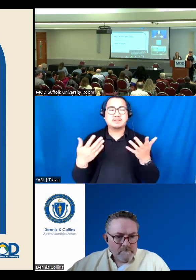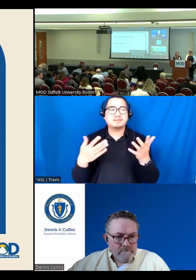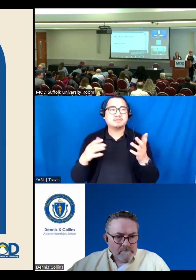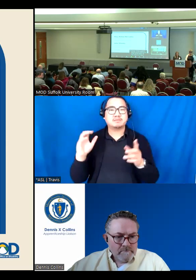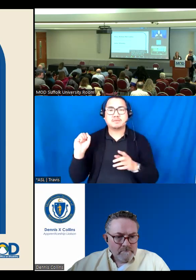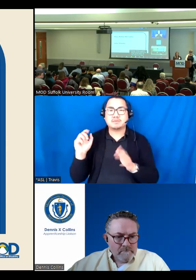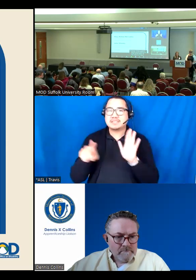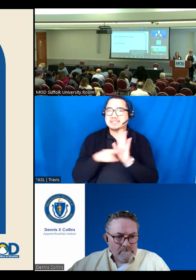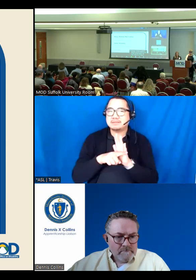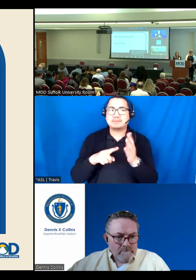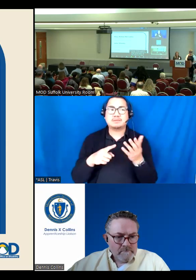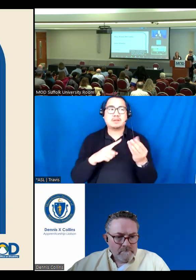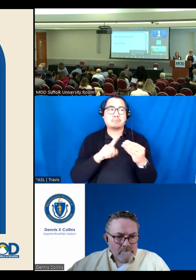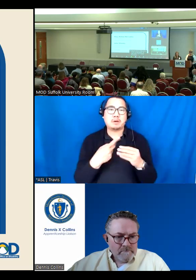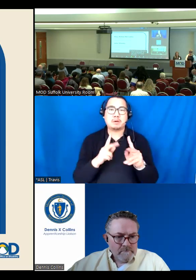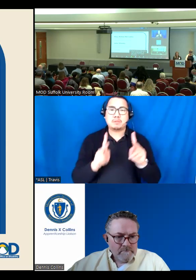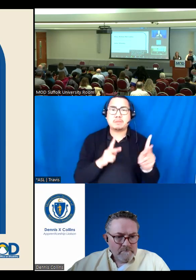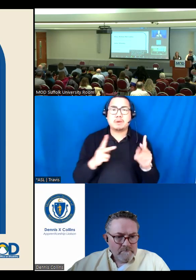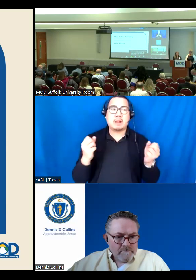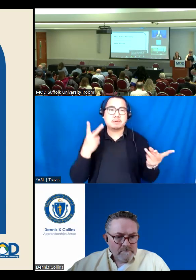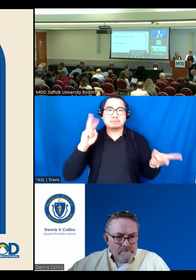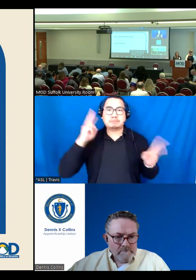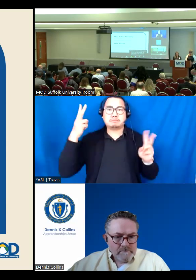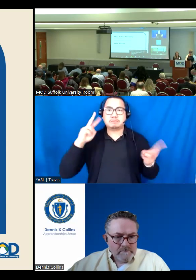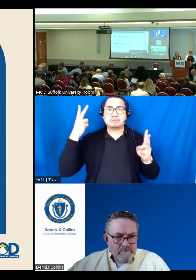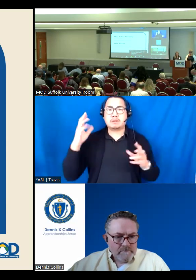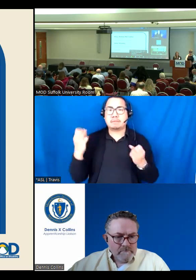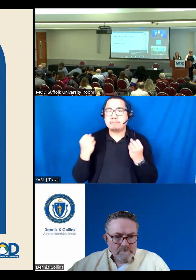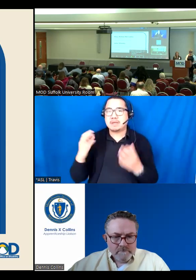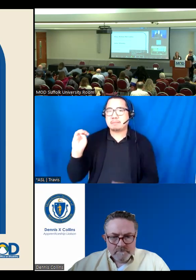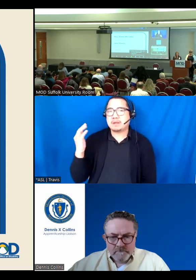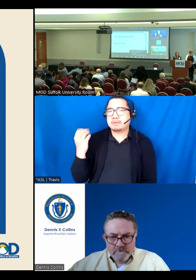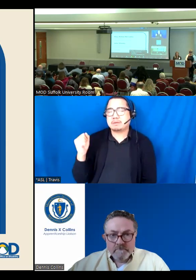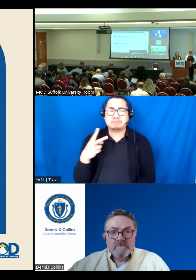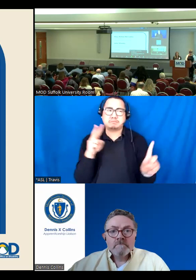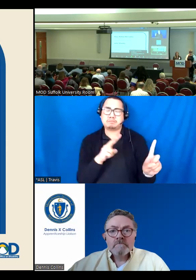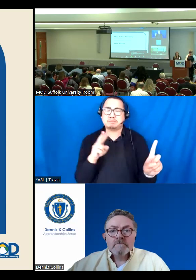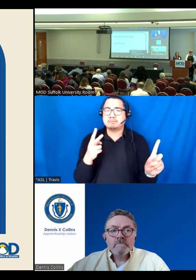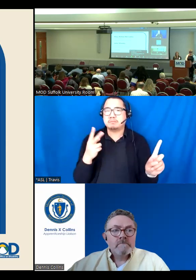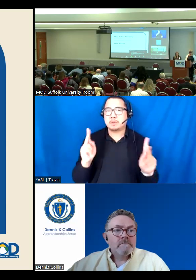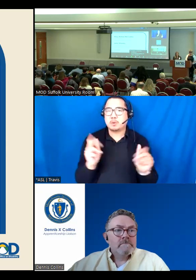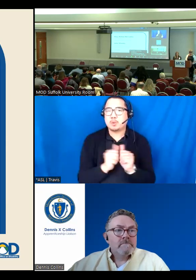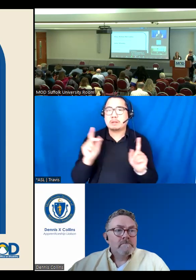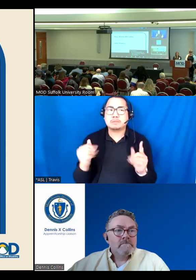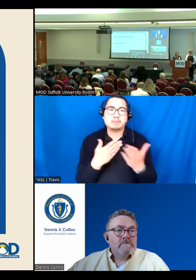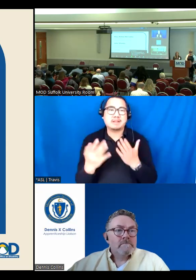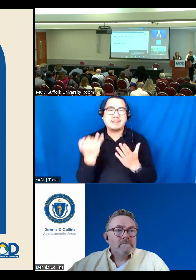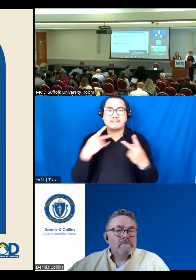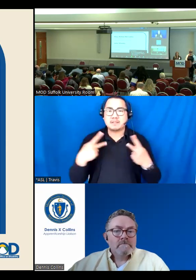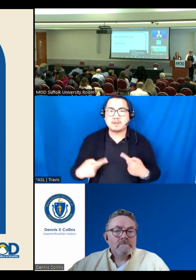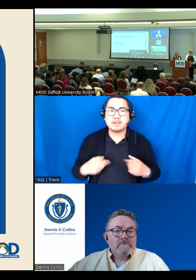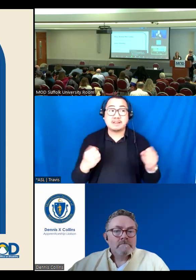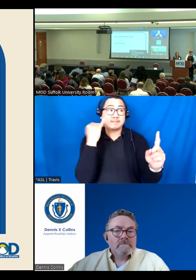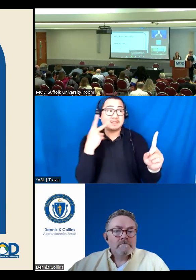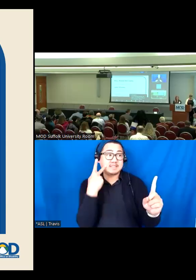surrounding individuals, a lot of misunderstanding and myths surrounding individuals with disabilities, whether they're physical and seen or